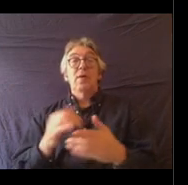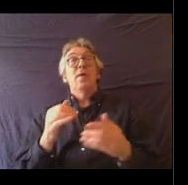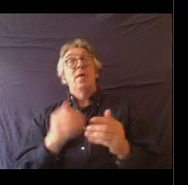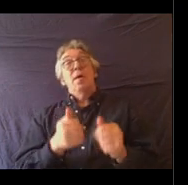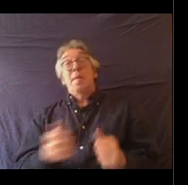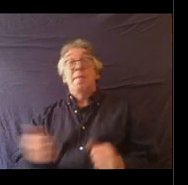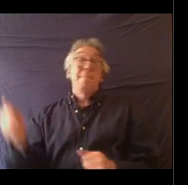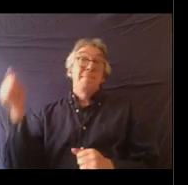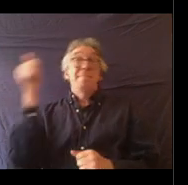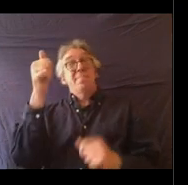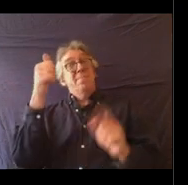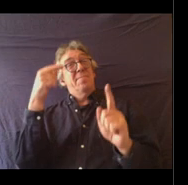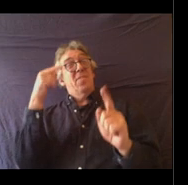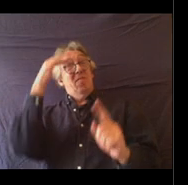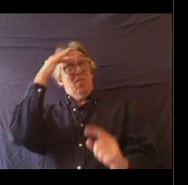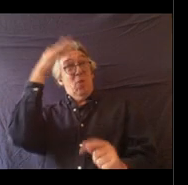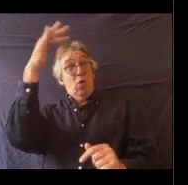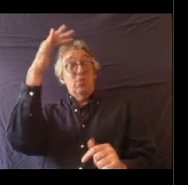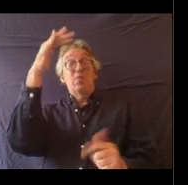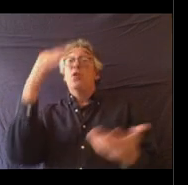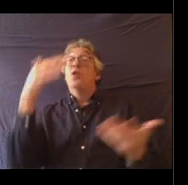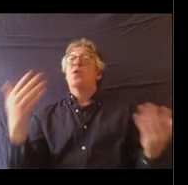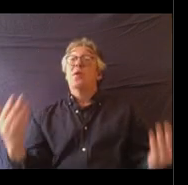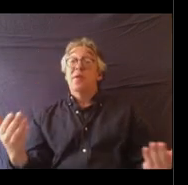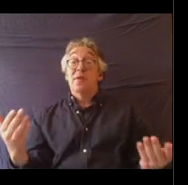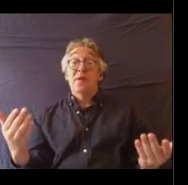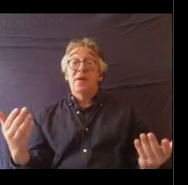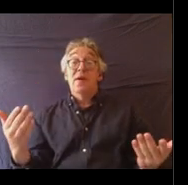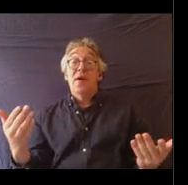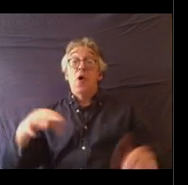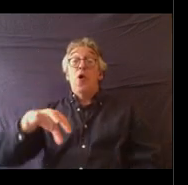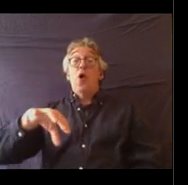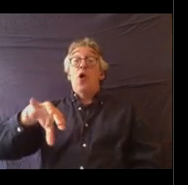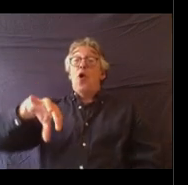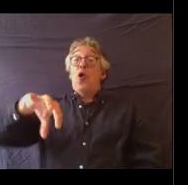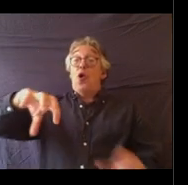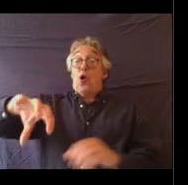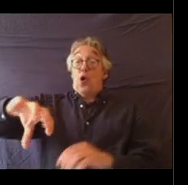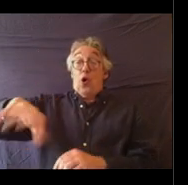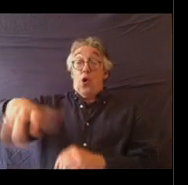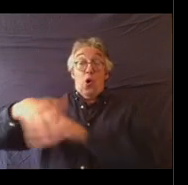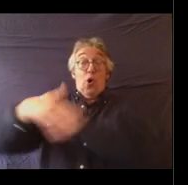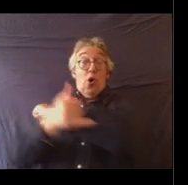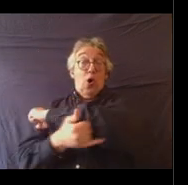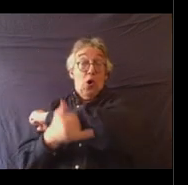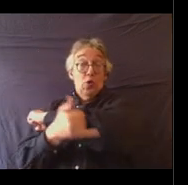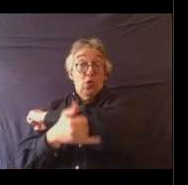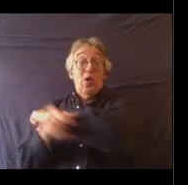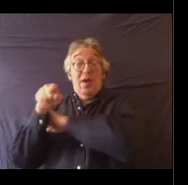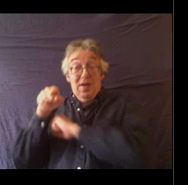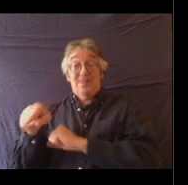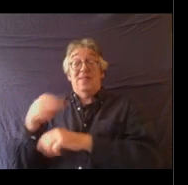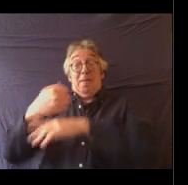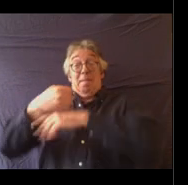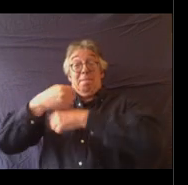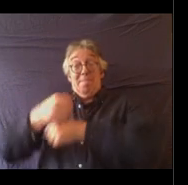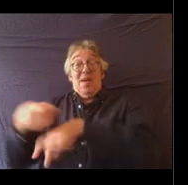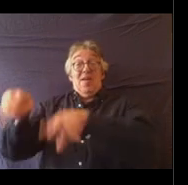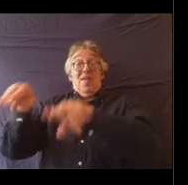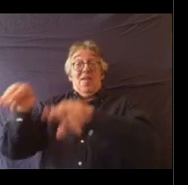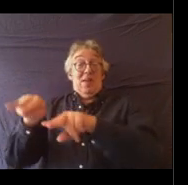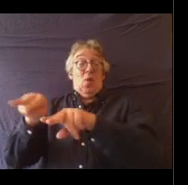whole directive is the country of origin principle, which is really the cornerstone. And what it